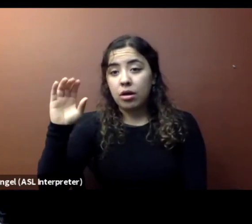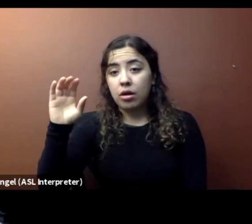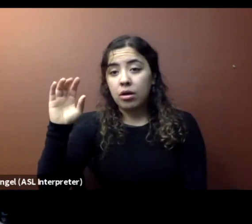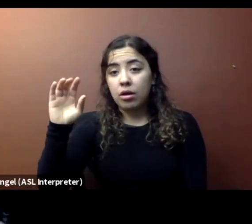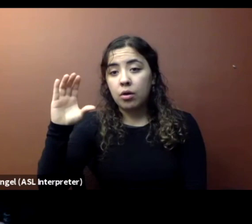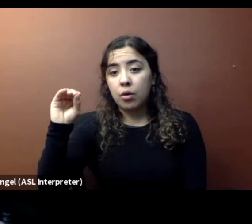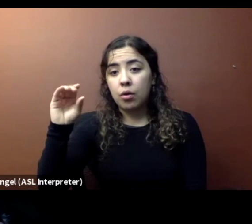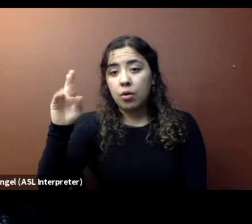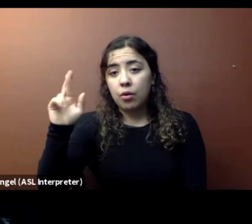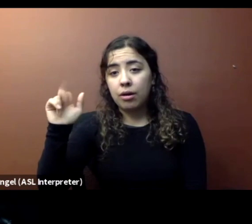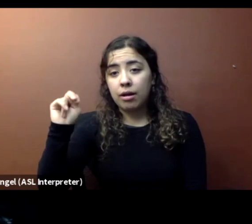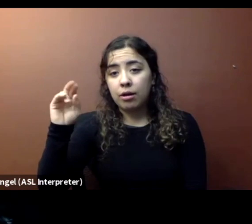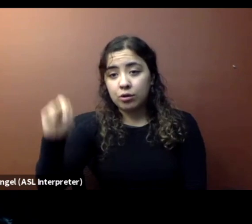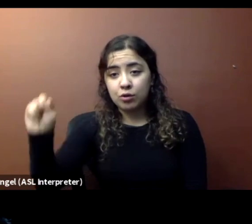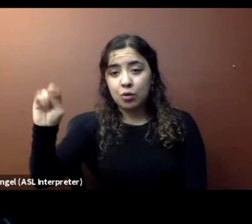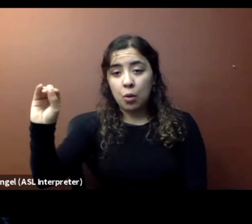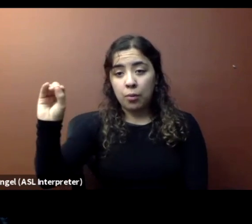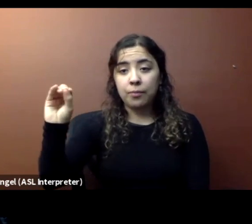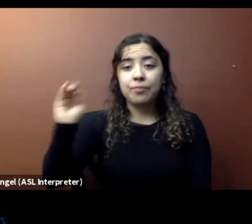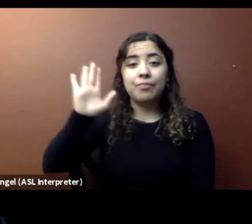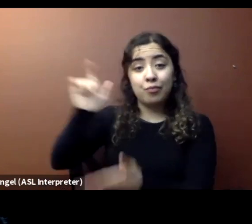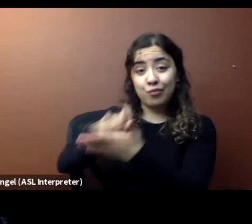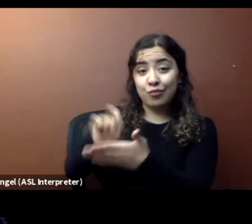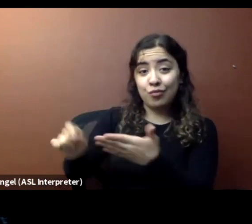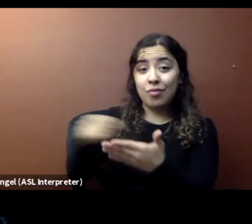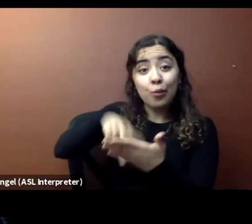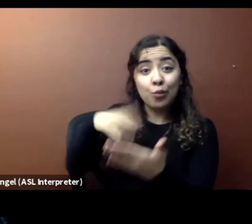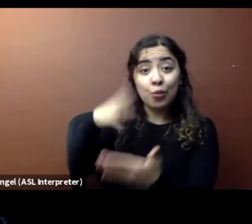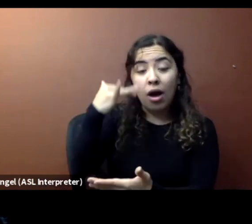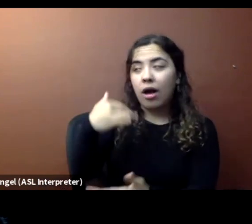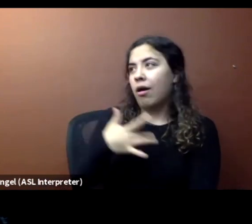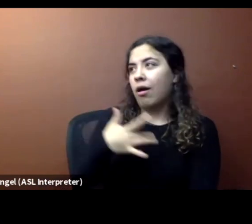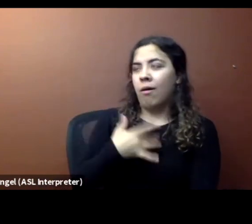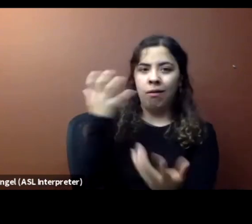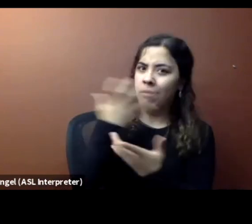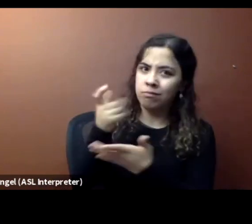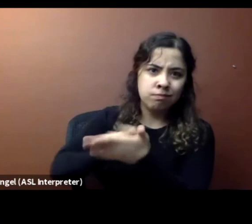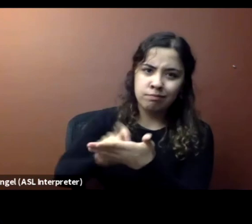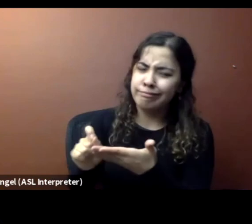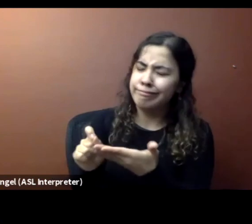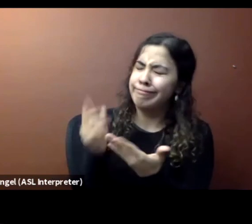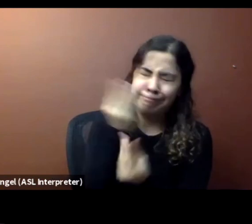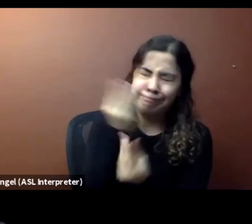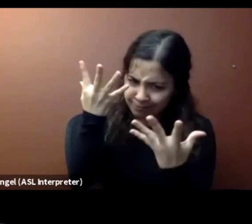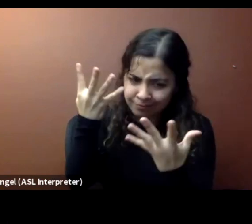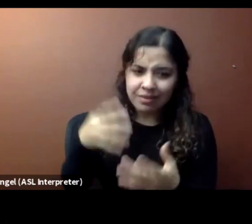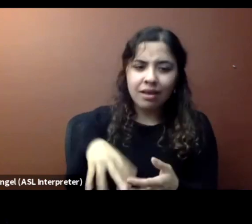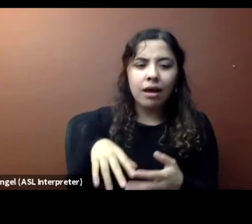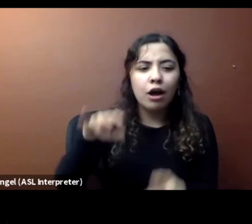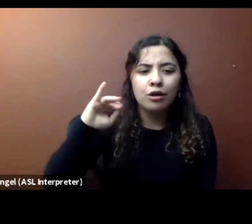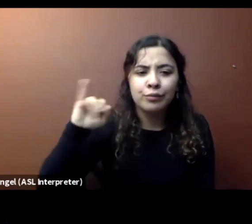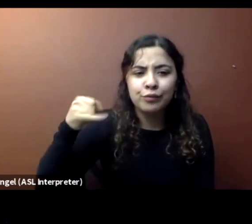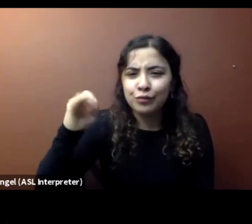but I'm rereading it because it's just stunning. Jericho Brown, who just won the Pulitzer, The Tradition. Yes.